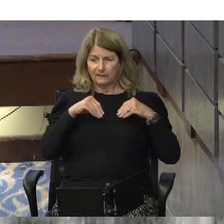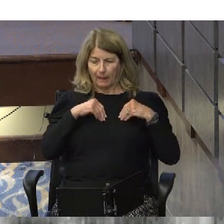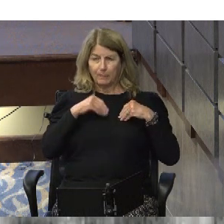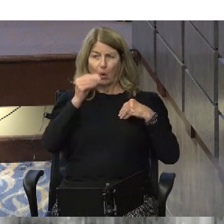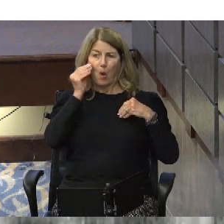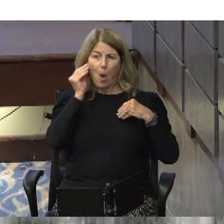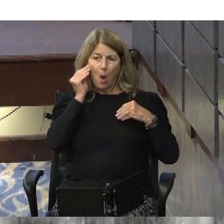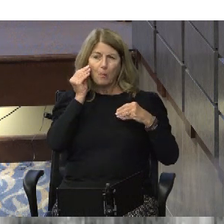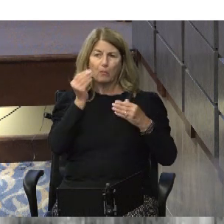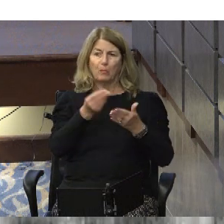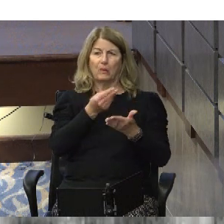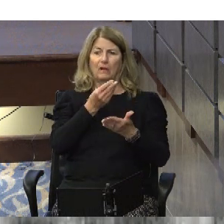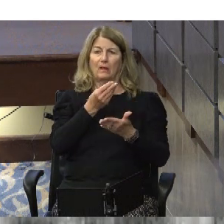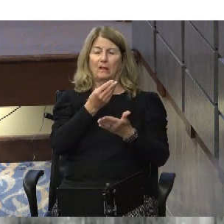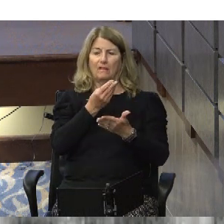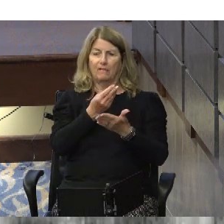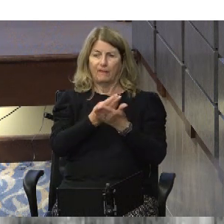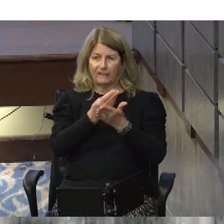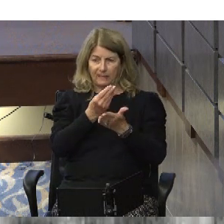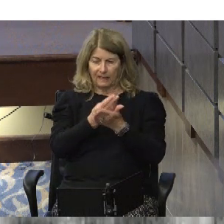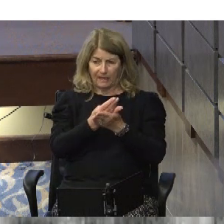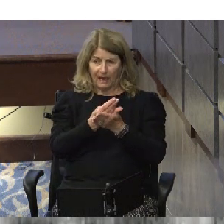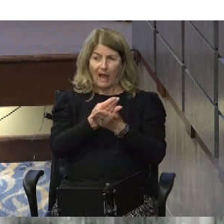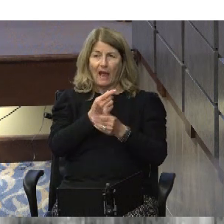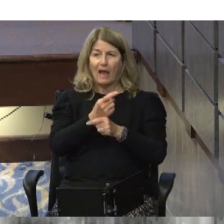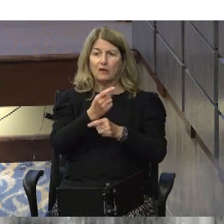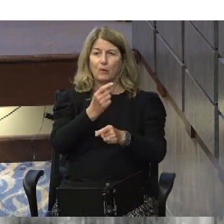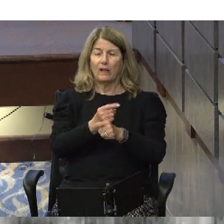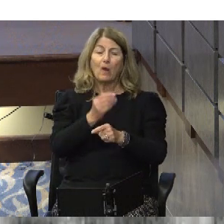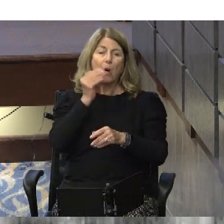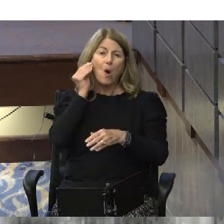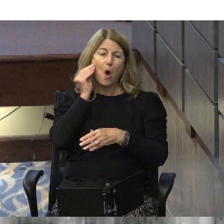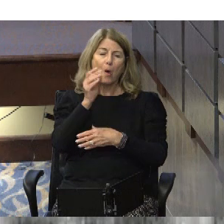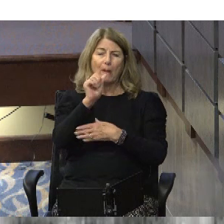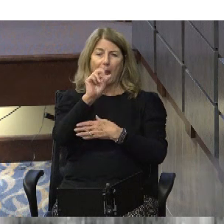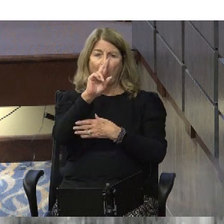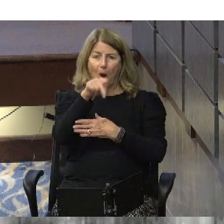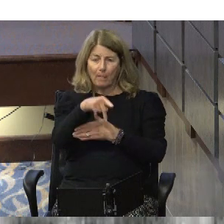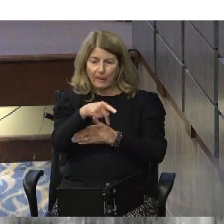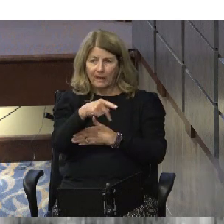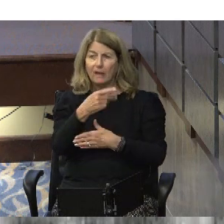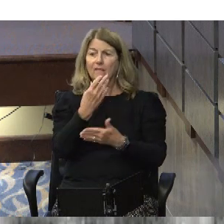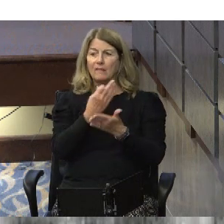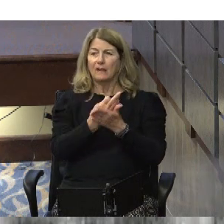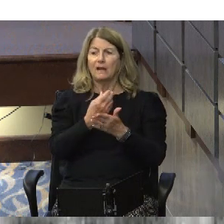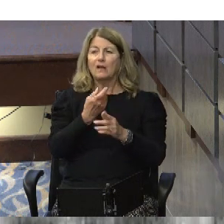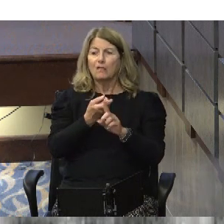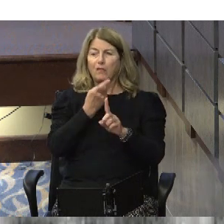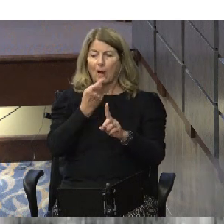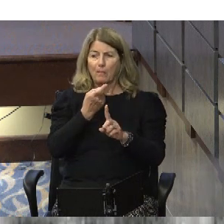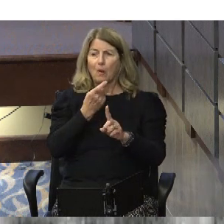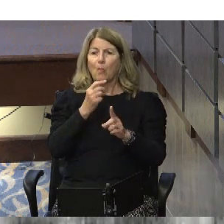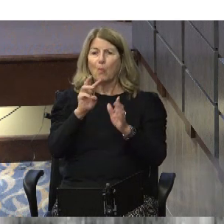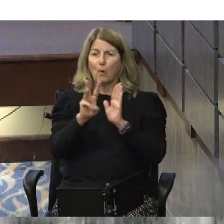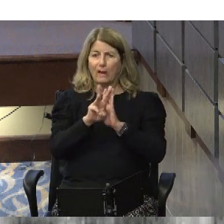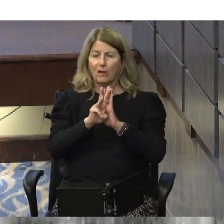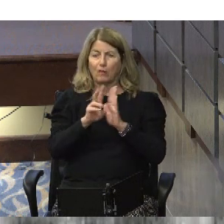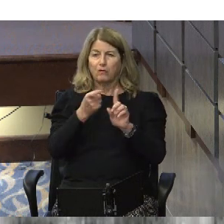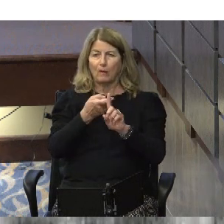annually. The home funding, or Home ARP allocation funding for Waco out of that $5 billion was